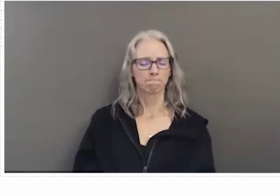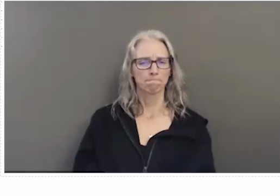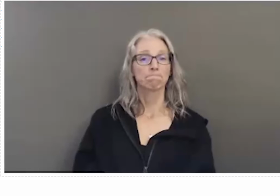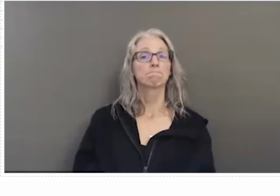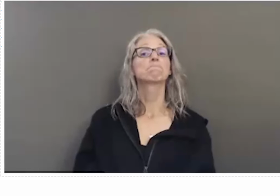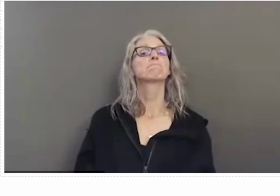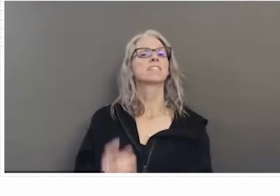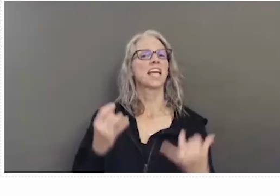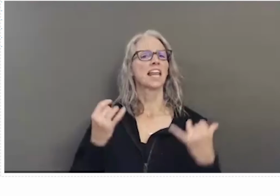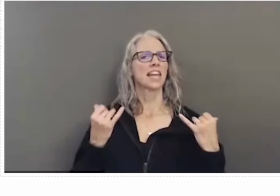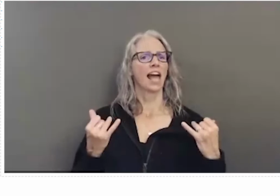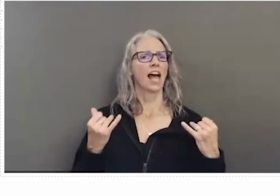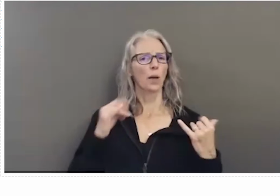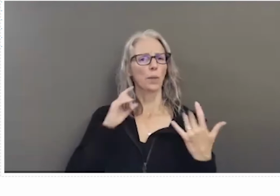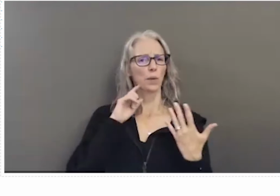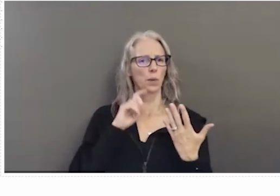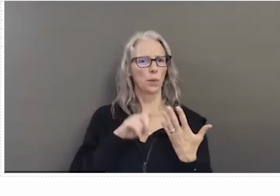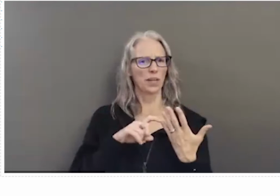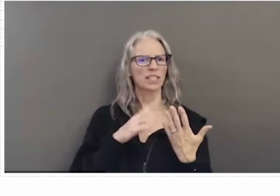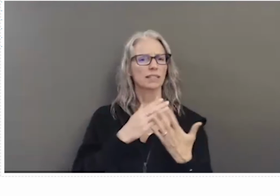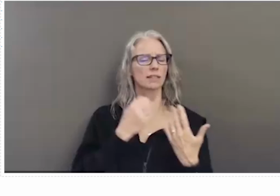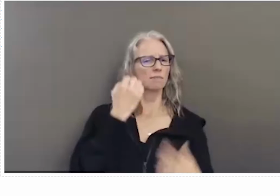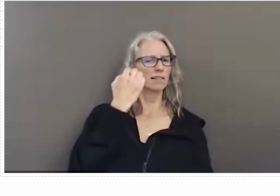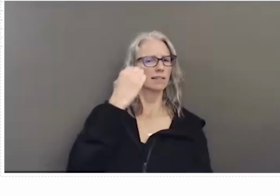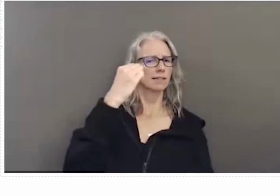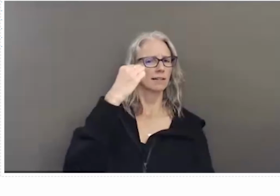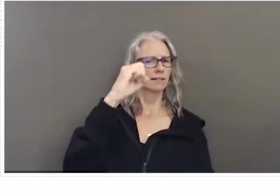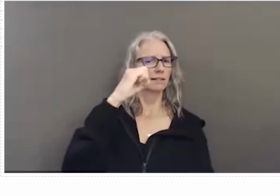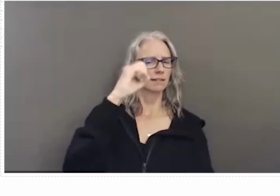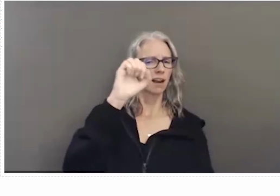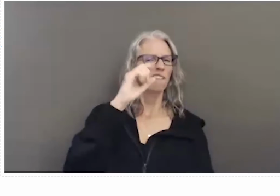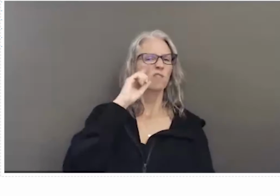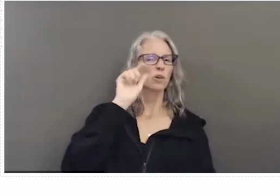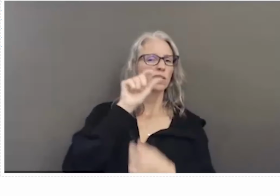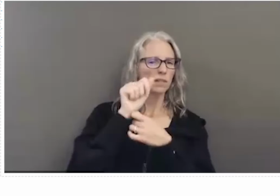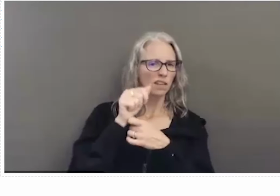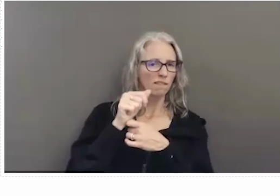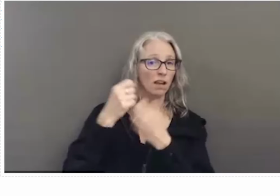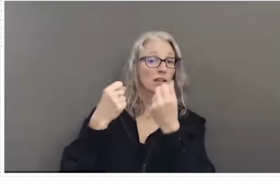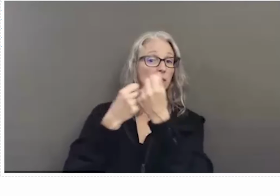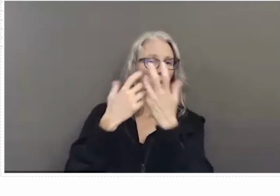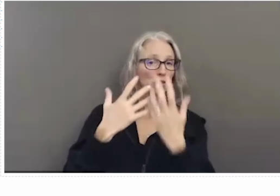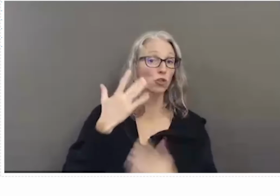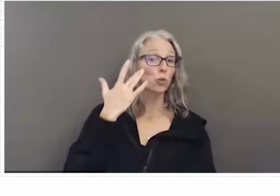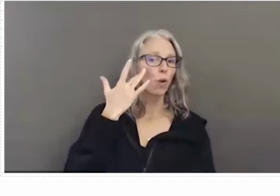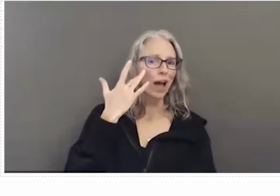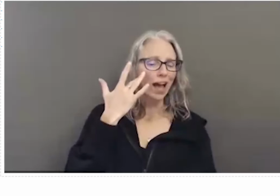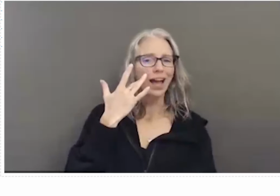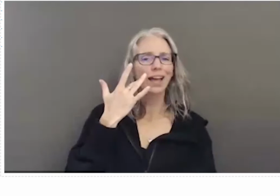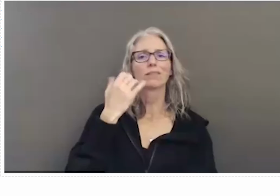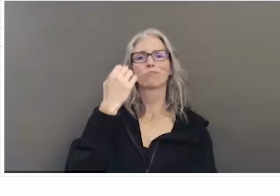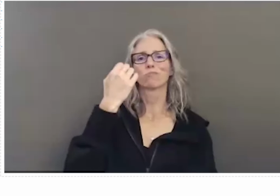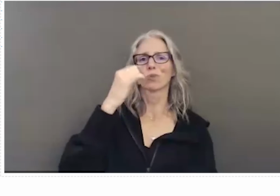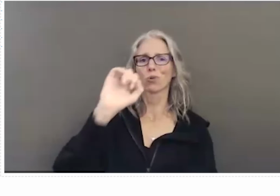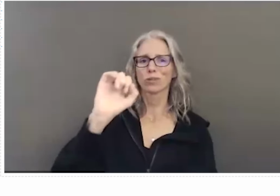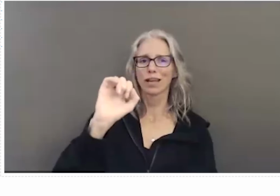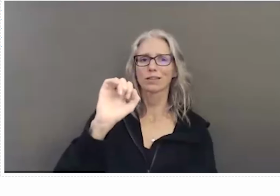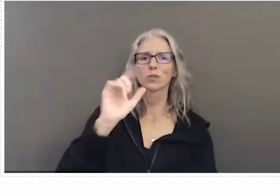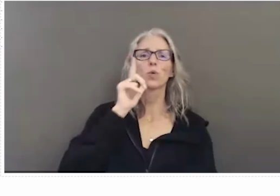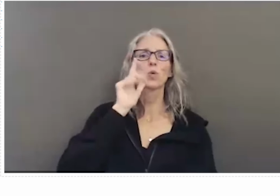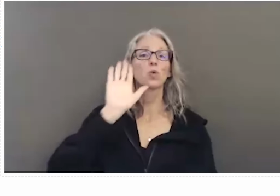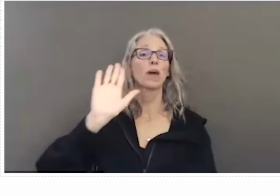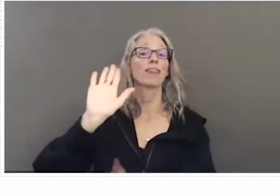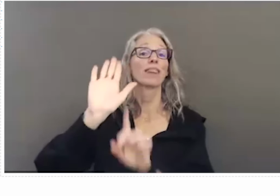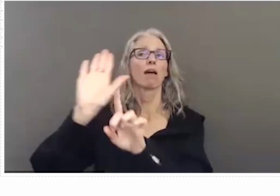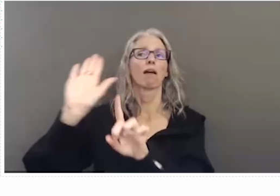couple questions related to that. Do you have any suggestions or thoughts on the divisive nature of nonprofits engaging with corporate sponsorships? And